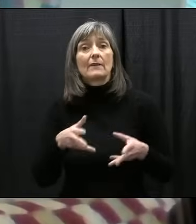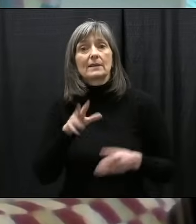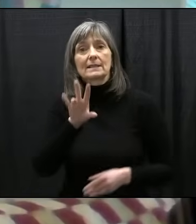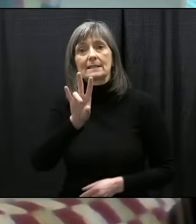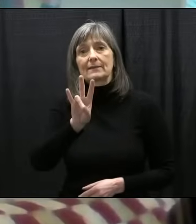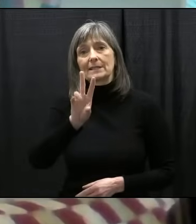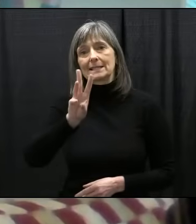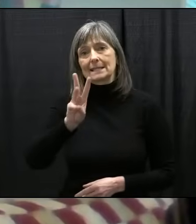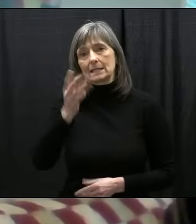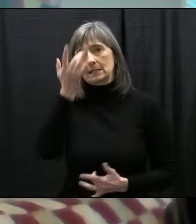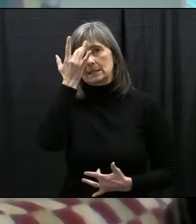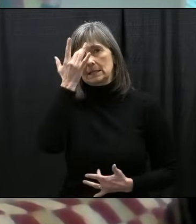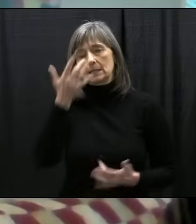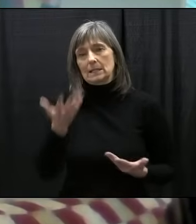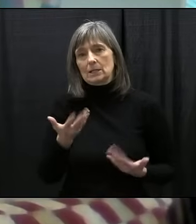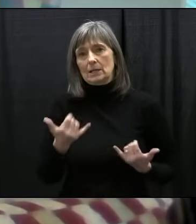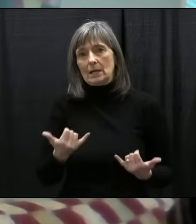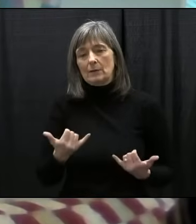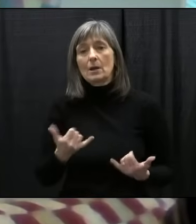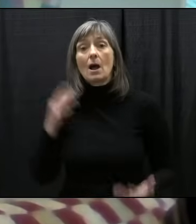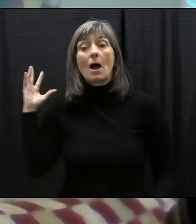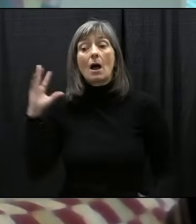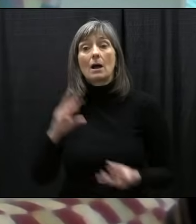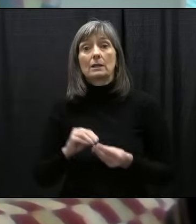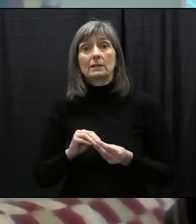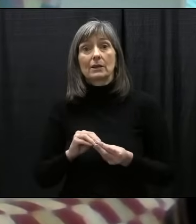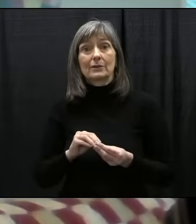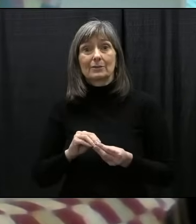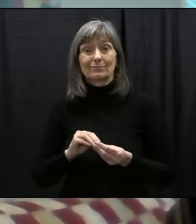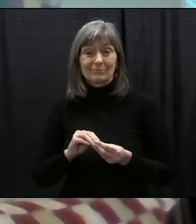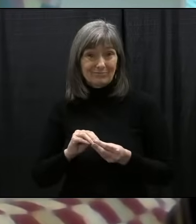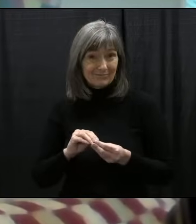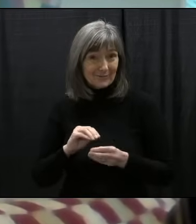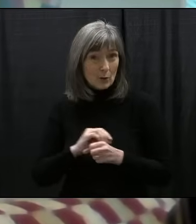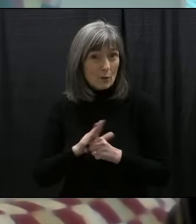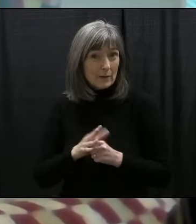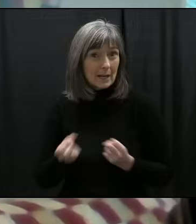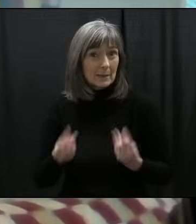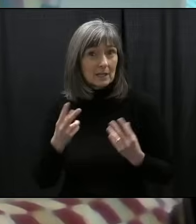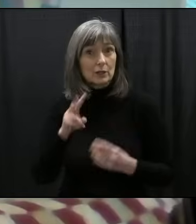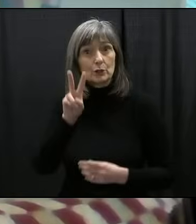cases in the province. The total number of COVID-19 cases for our province is